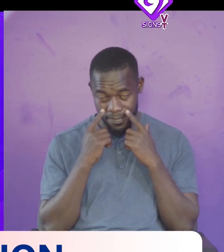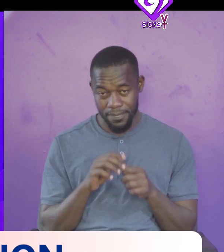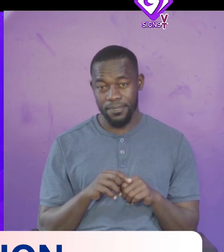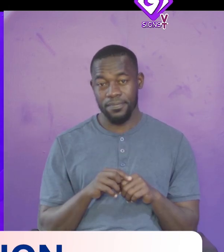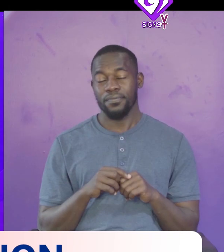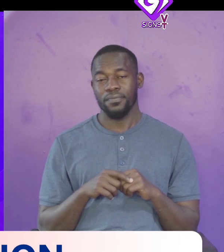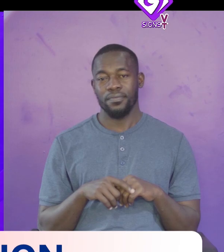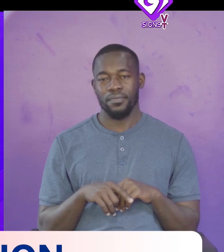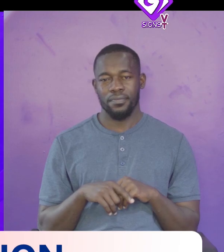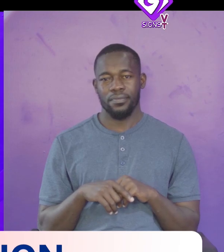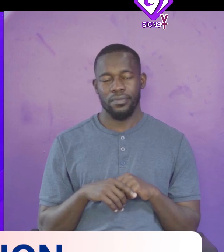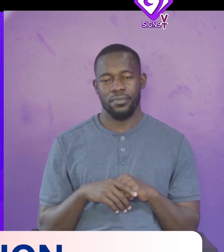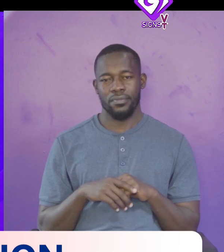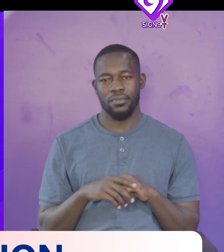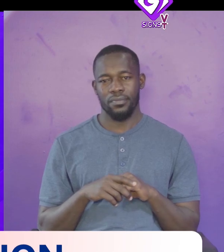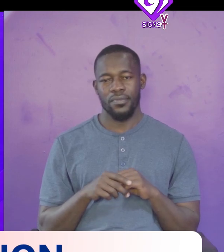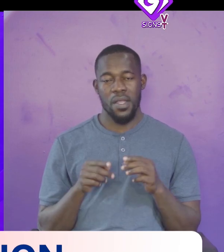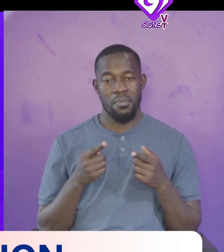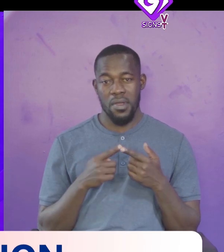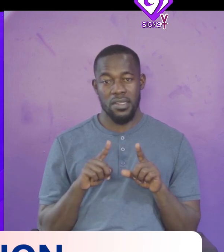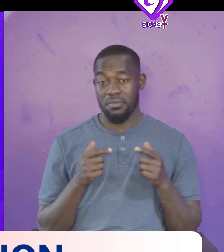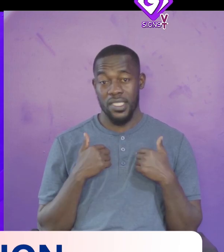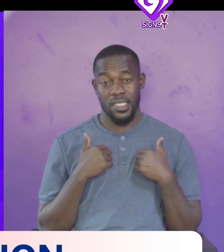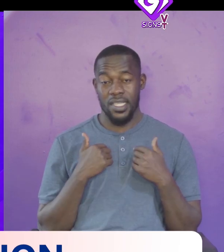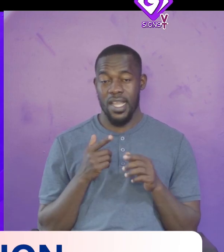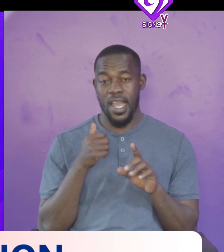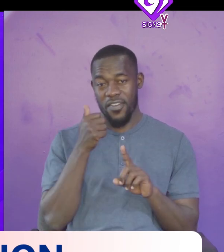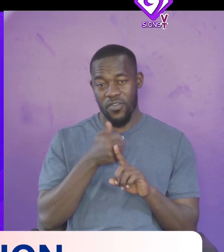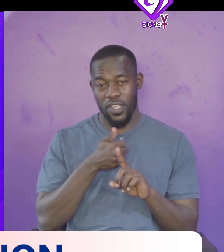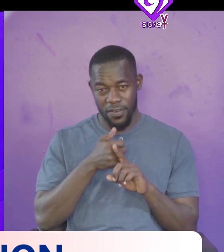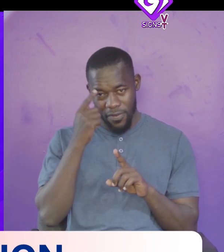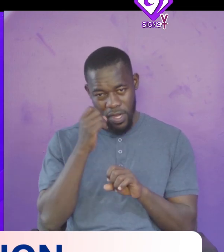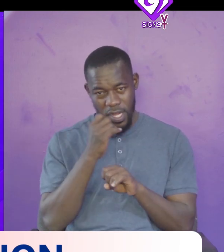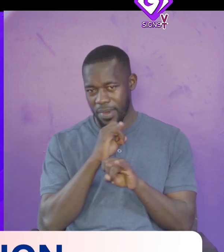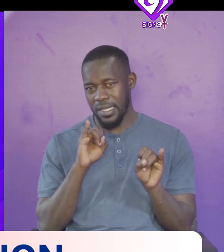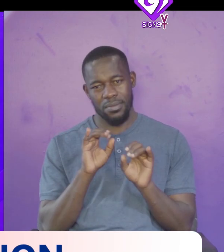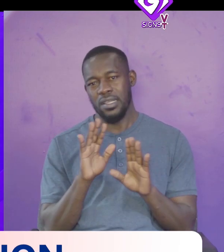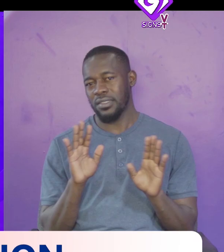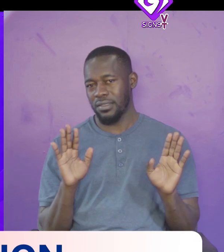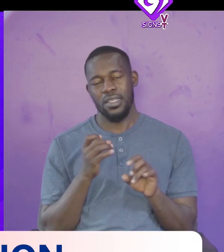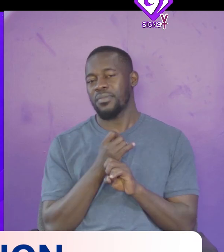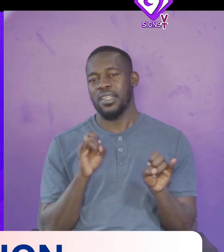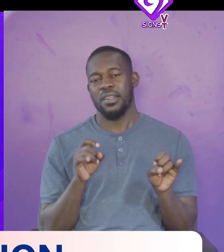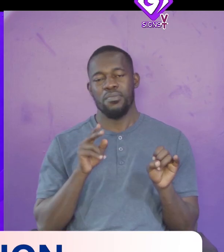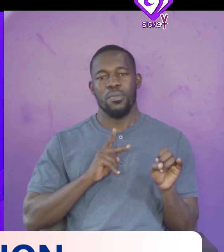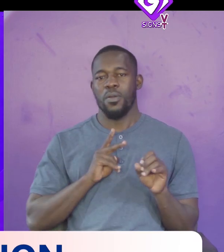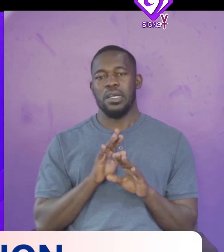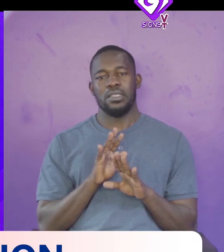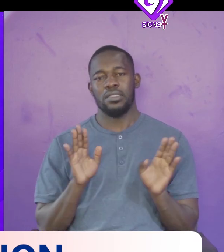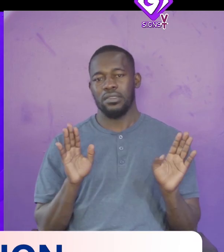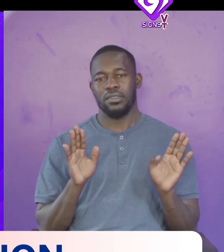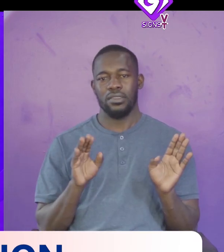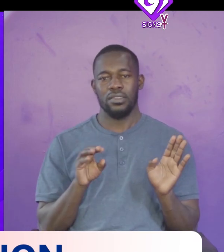saying that we have an opportunity to talk about a different way of doing things. It's interesting to look for the outcome in